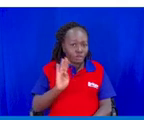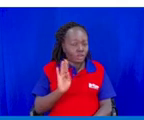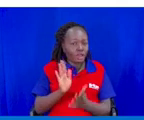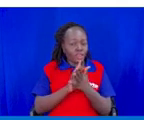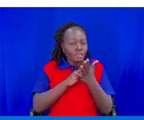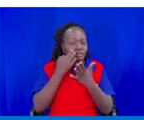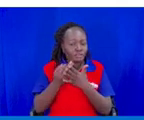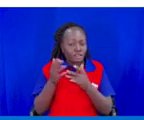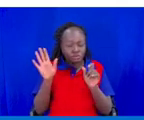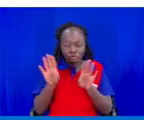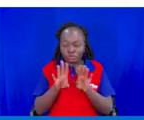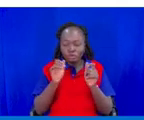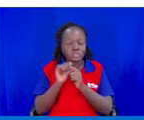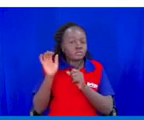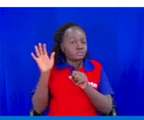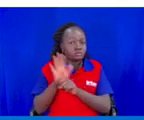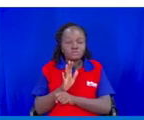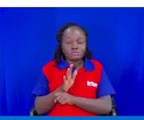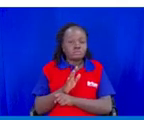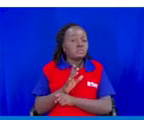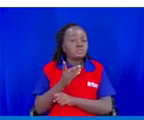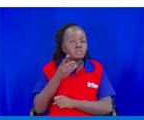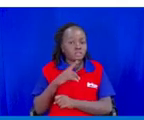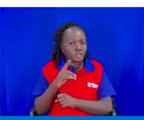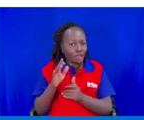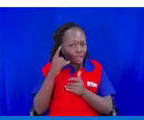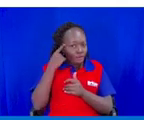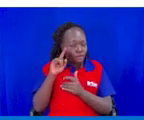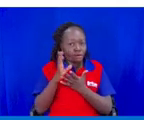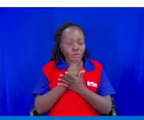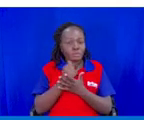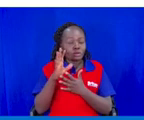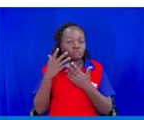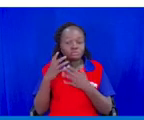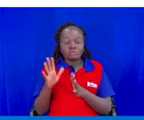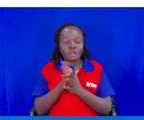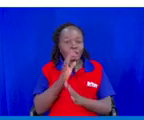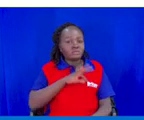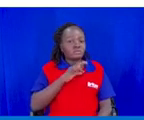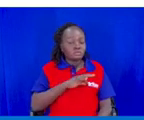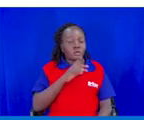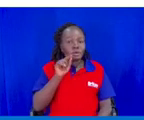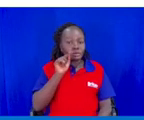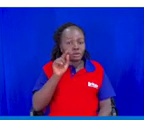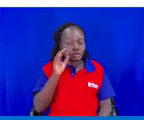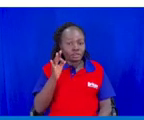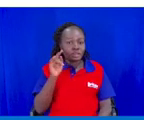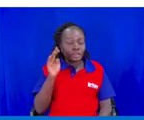with a total equity and liabilities position of about 1.39 billion.